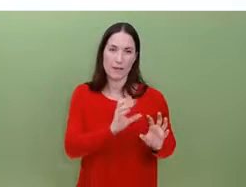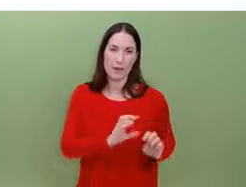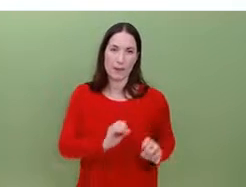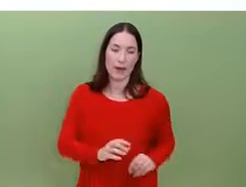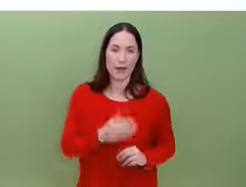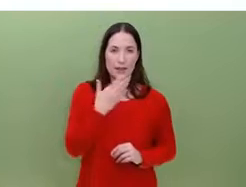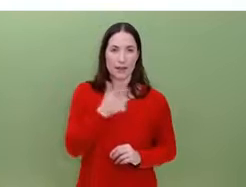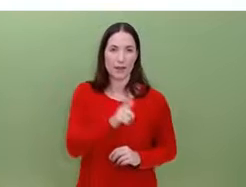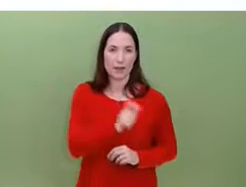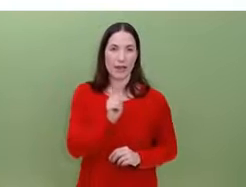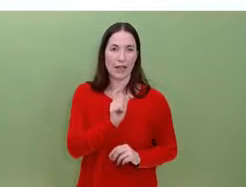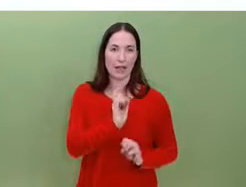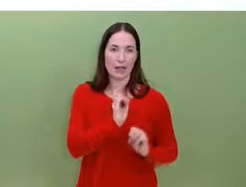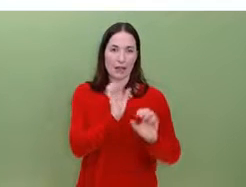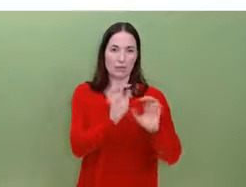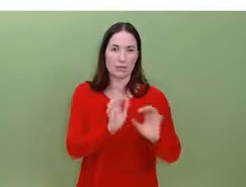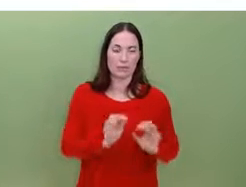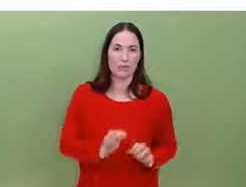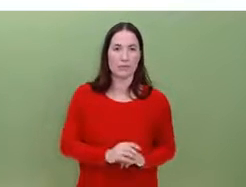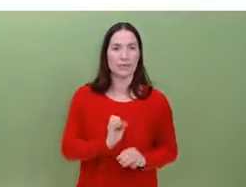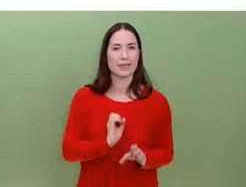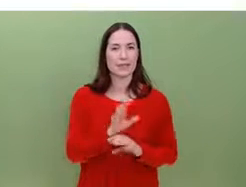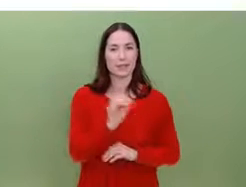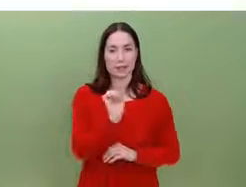that option and then submitting your